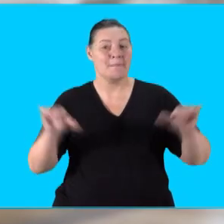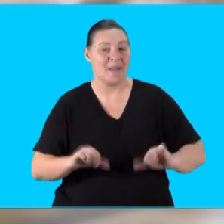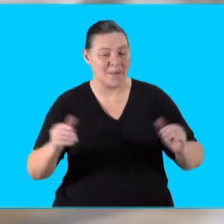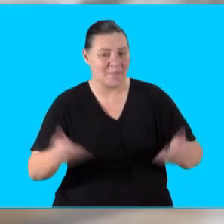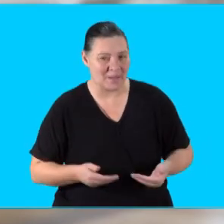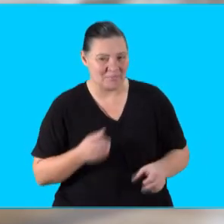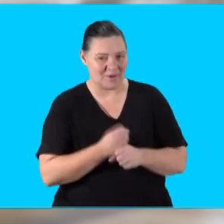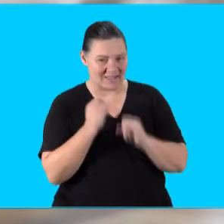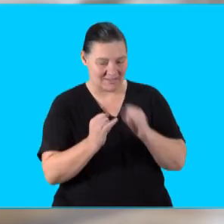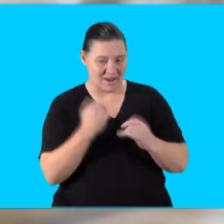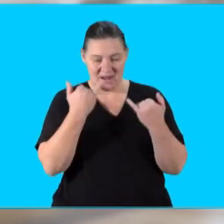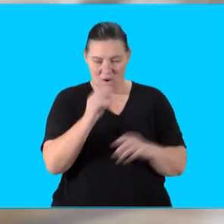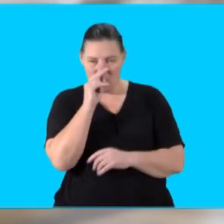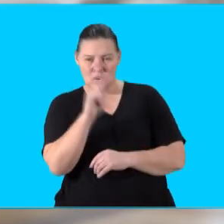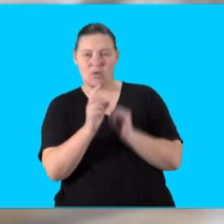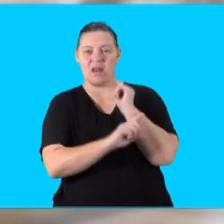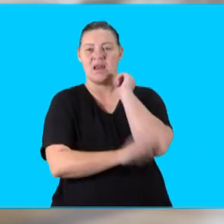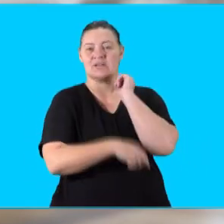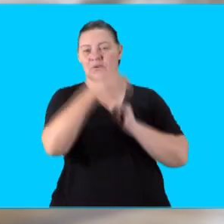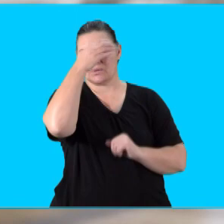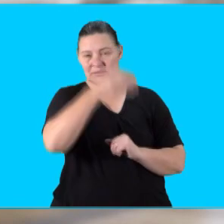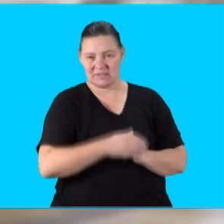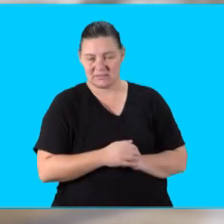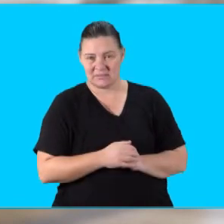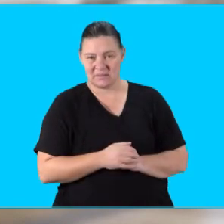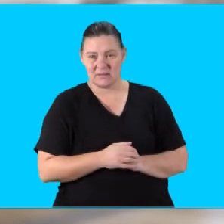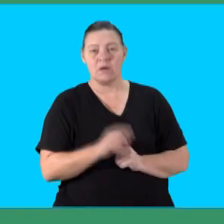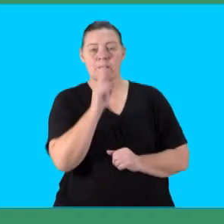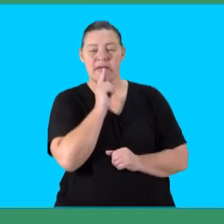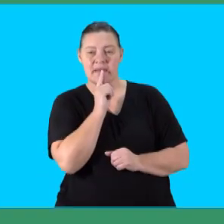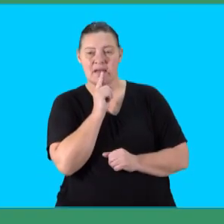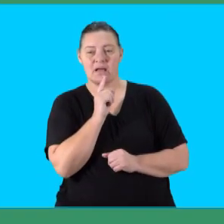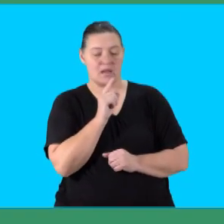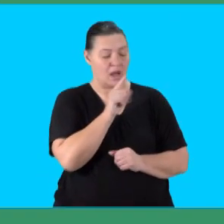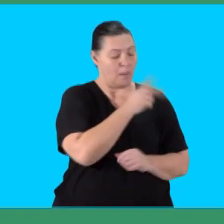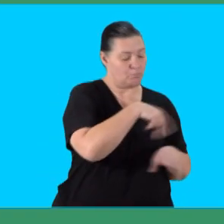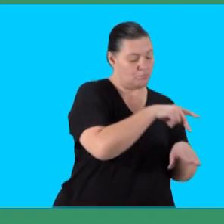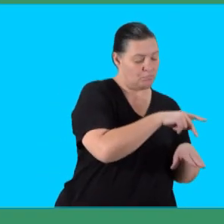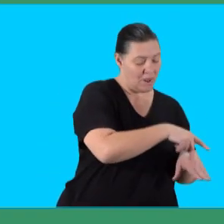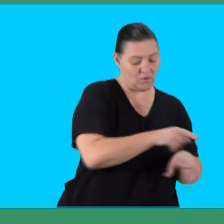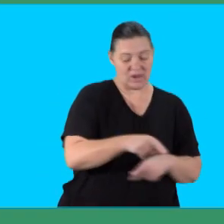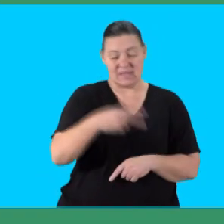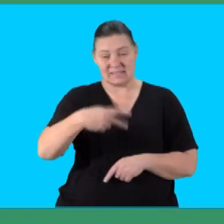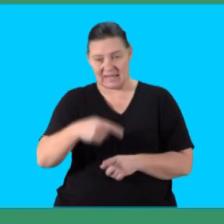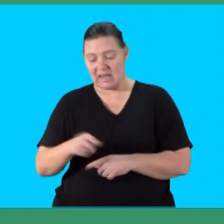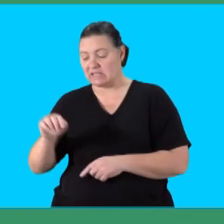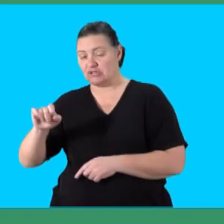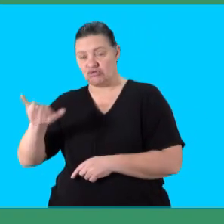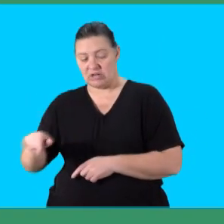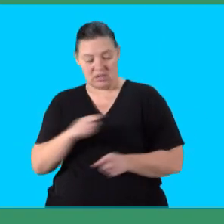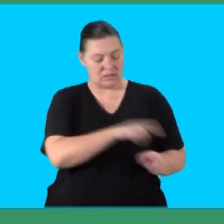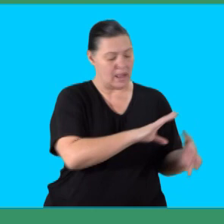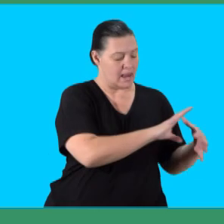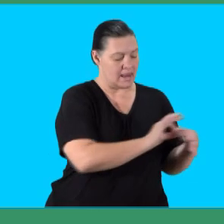Welcome back, grade 11s. Now let's look at our last concept, which is link between primary, secondary, and